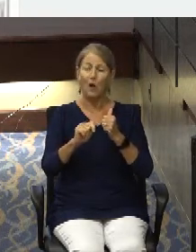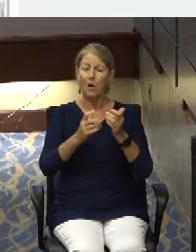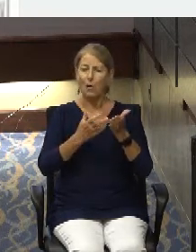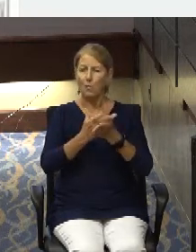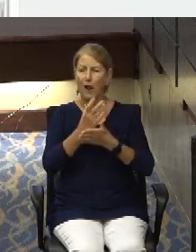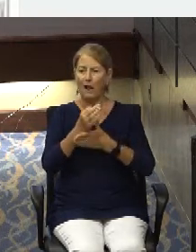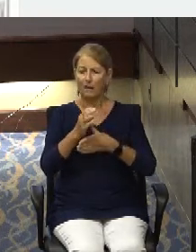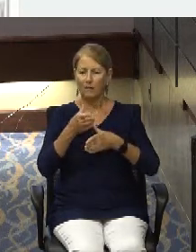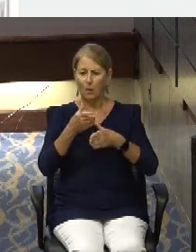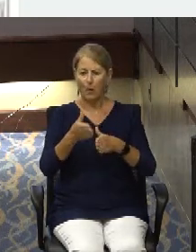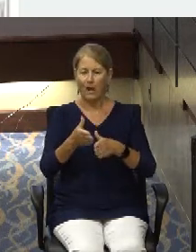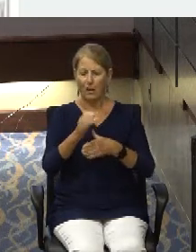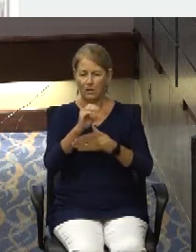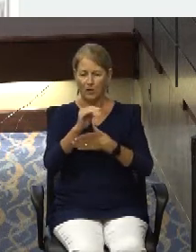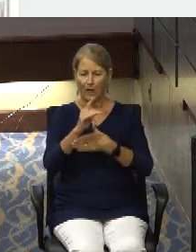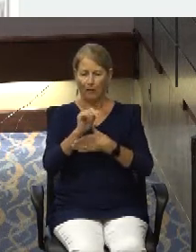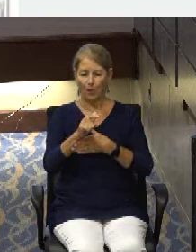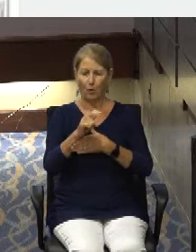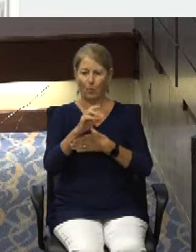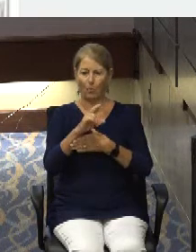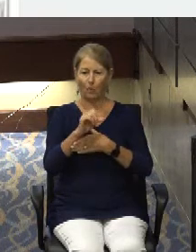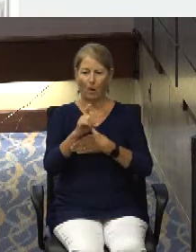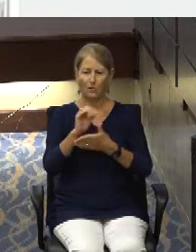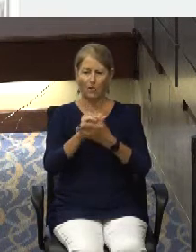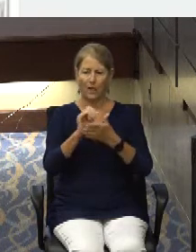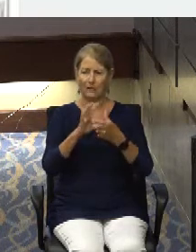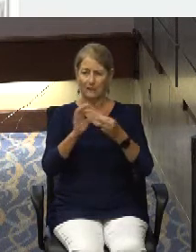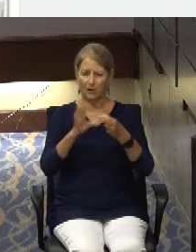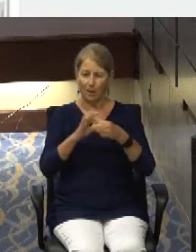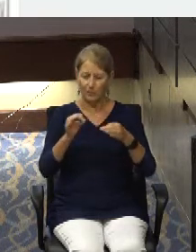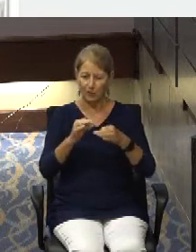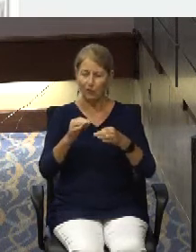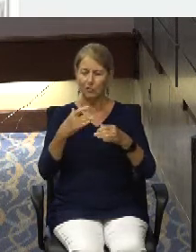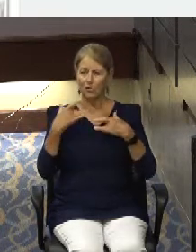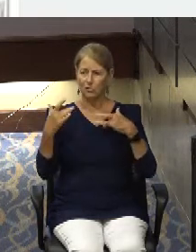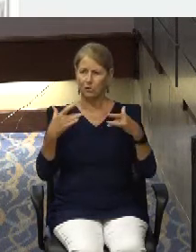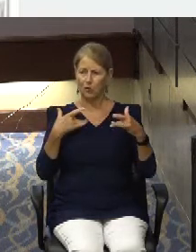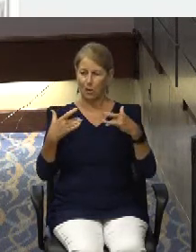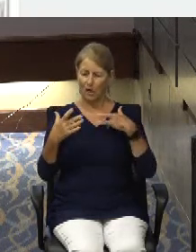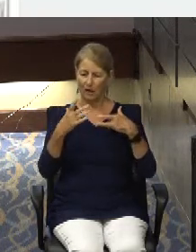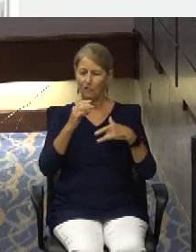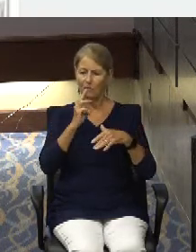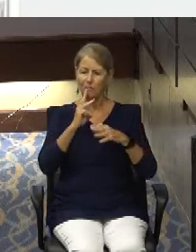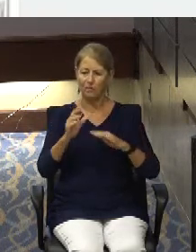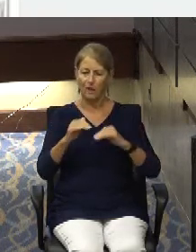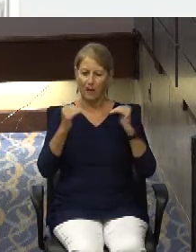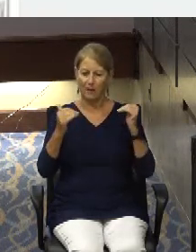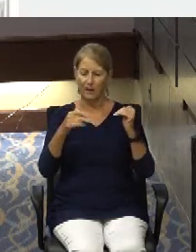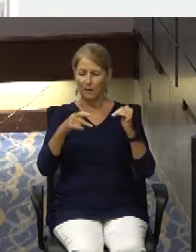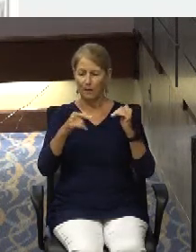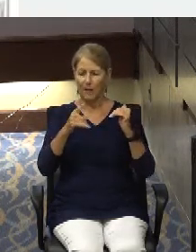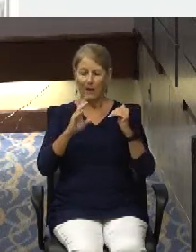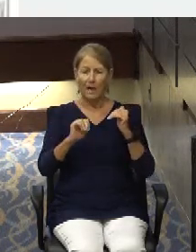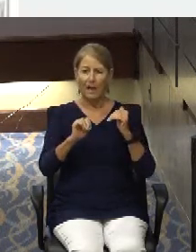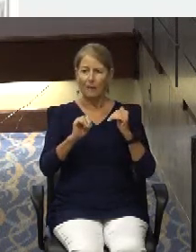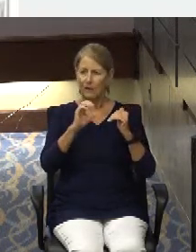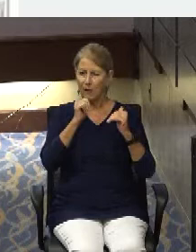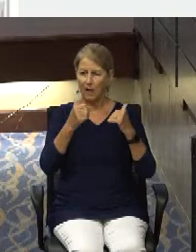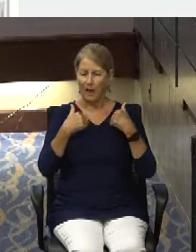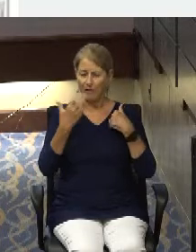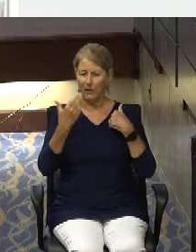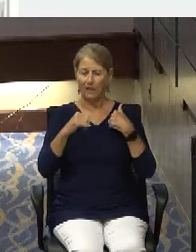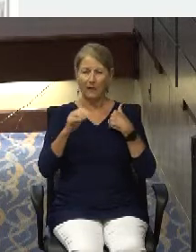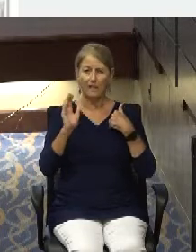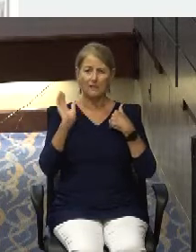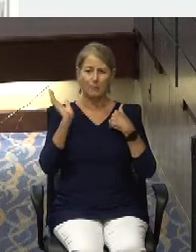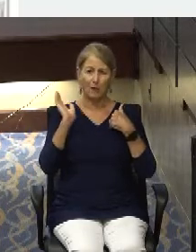this. Comments and concerns related to floodplain have been addressed. We did not have any speakers at the Plan Commission hearing, and this was